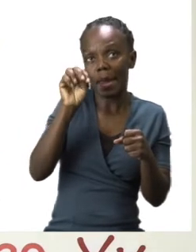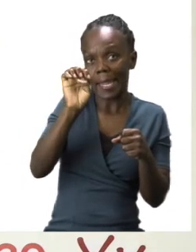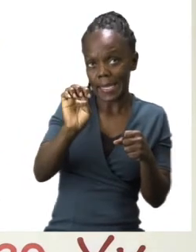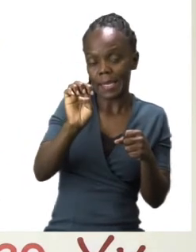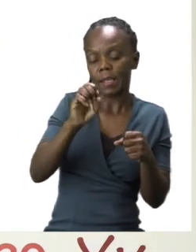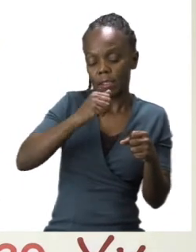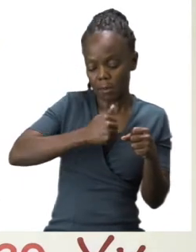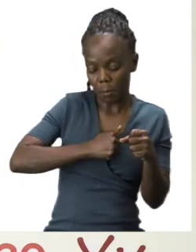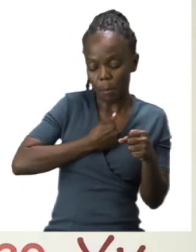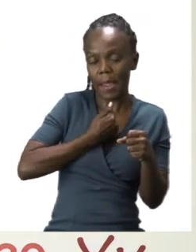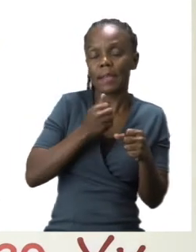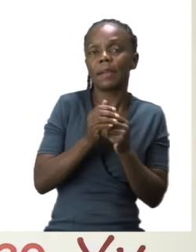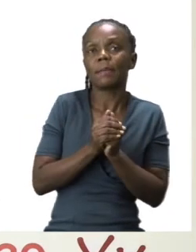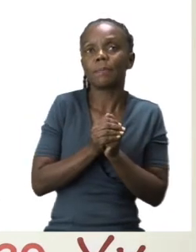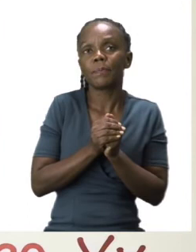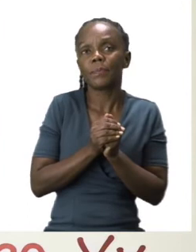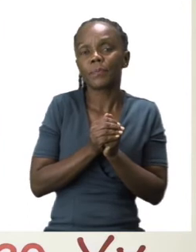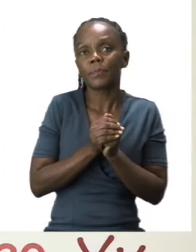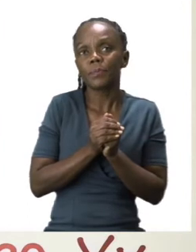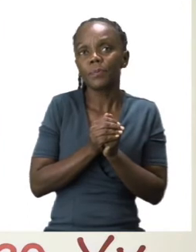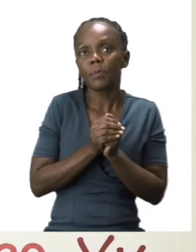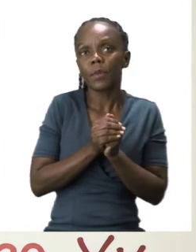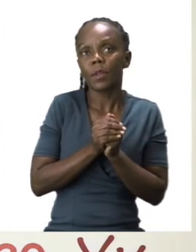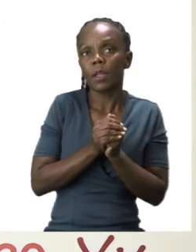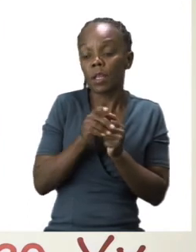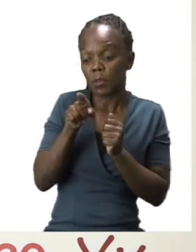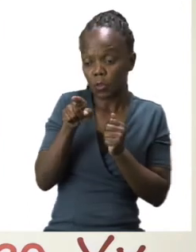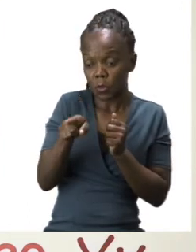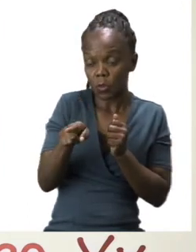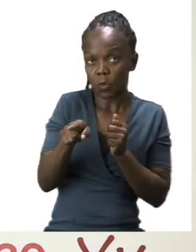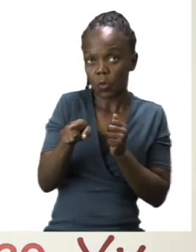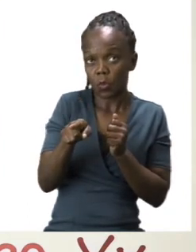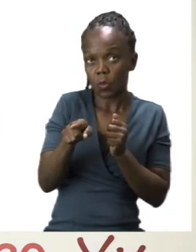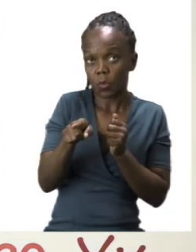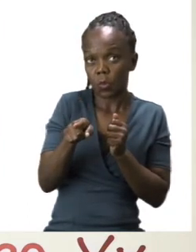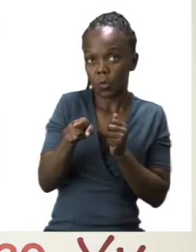mine. Then if it belongs to a